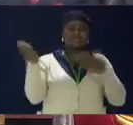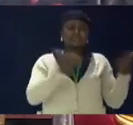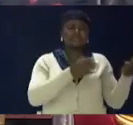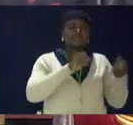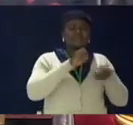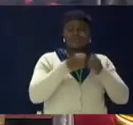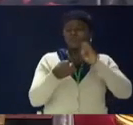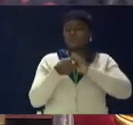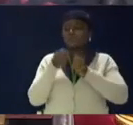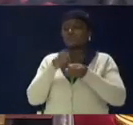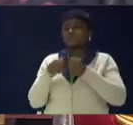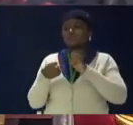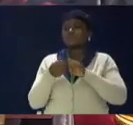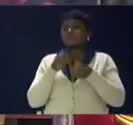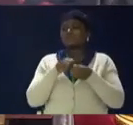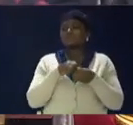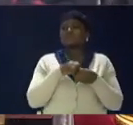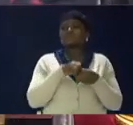problems,